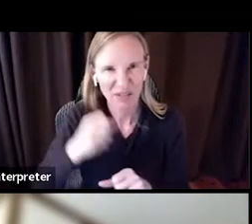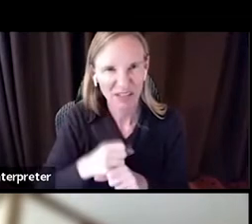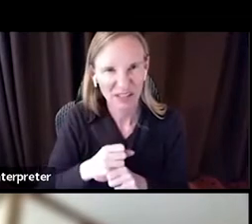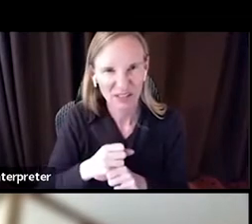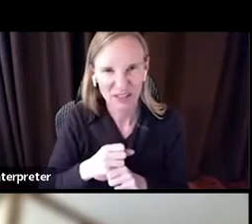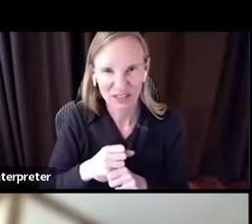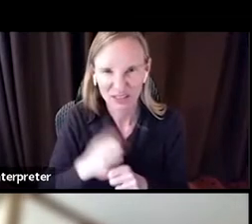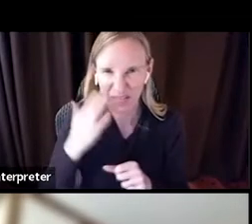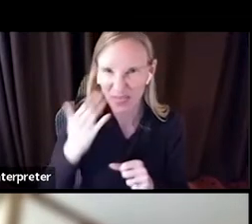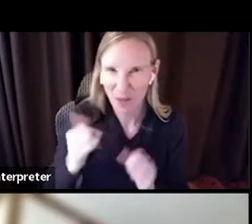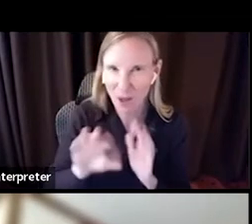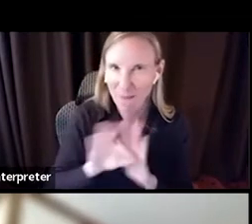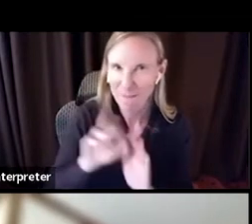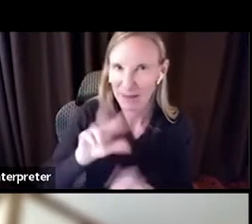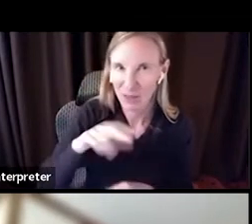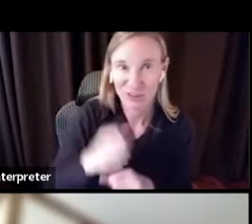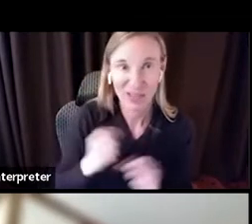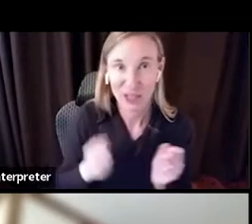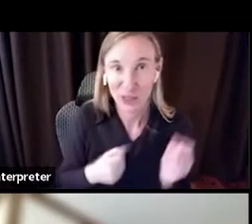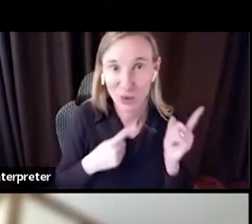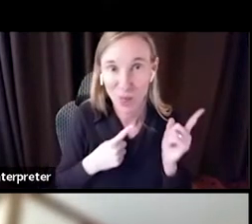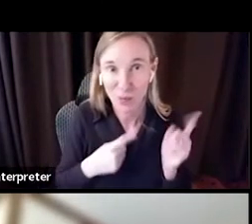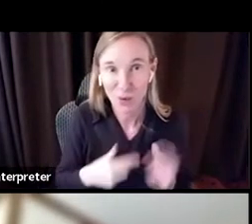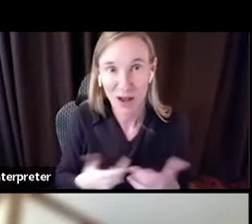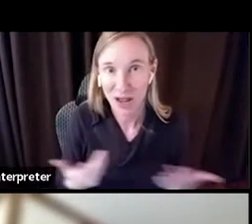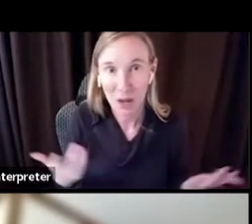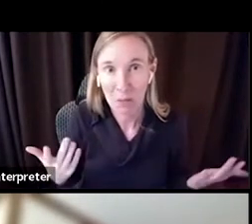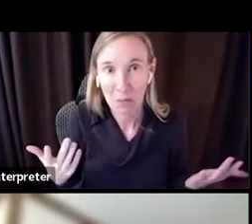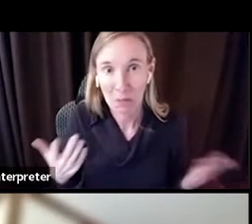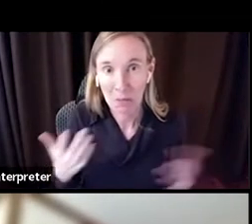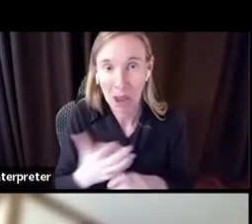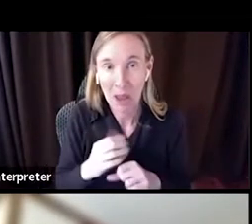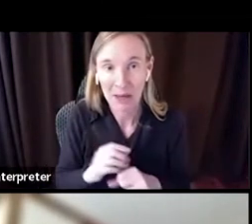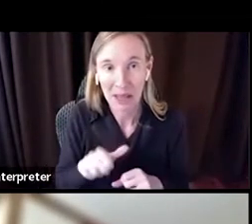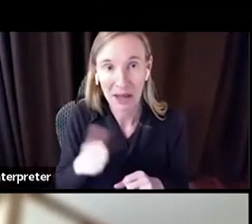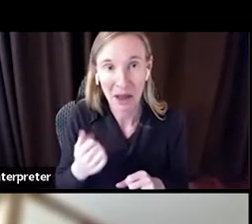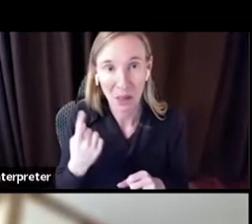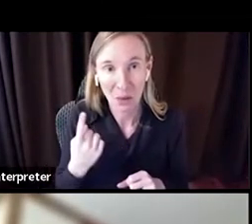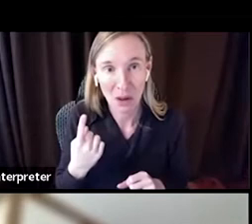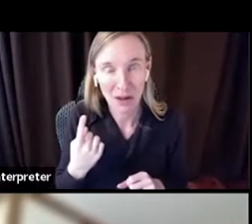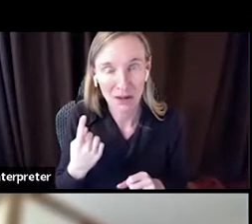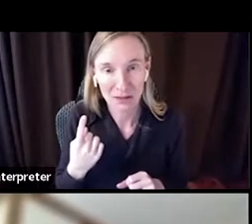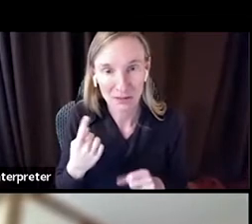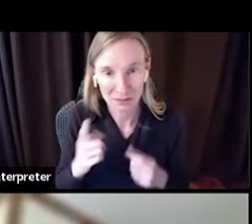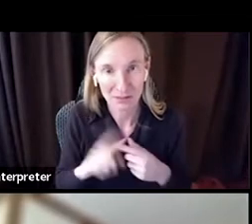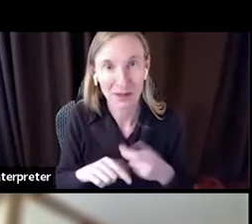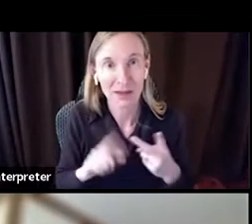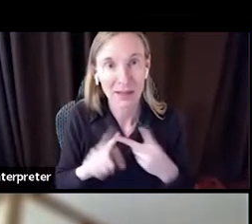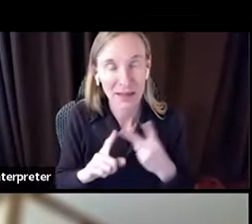3 years and you throw them away and then get another one? Do we also know